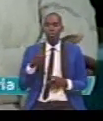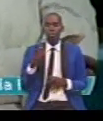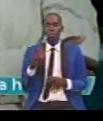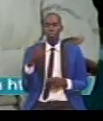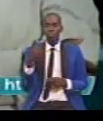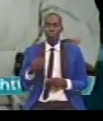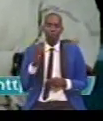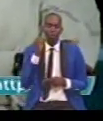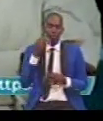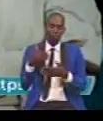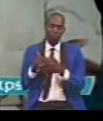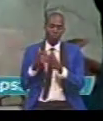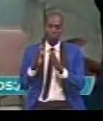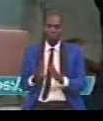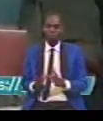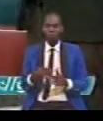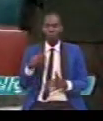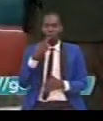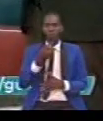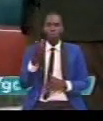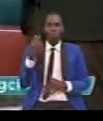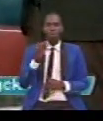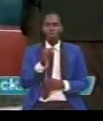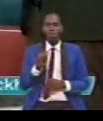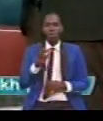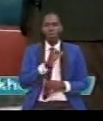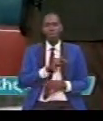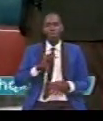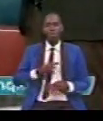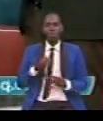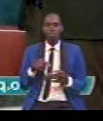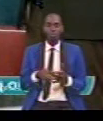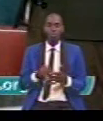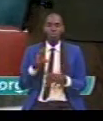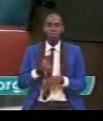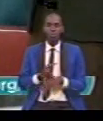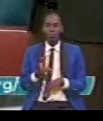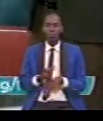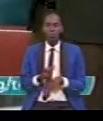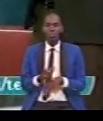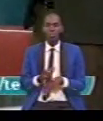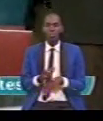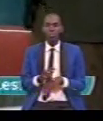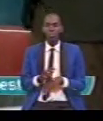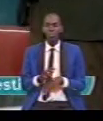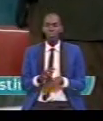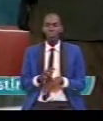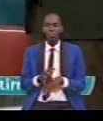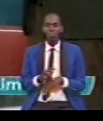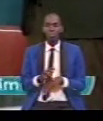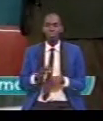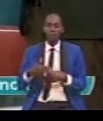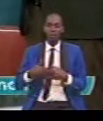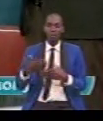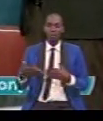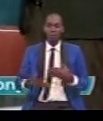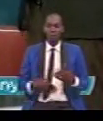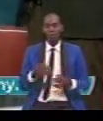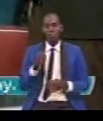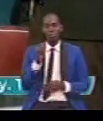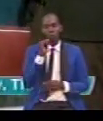neighbors, who was a member of Deeper Life Bible Church, Sister Mlopwe, invited